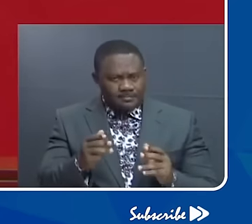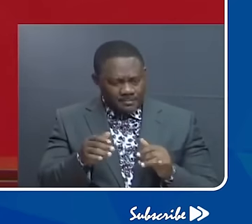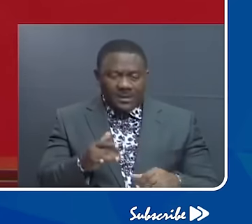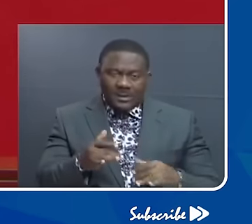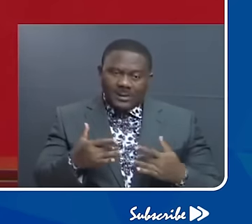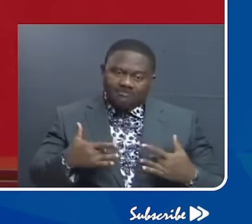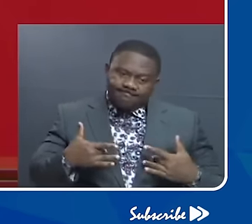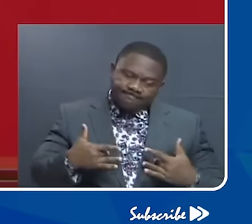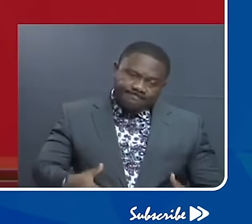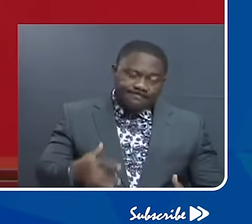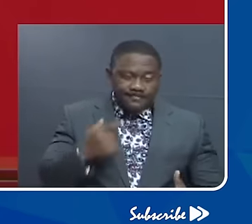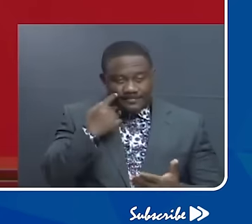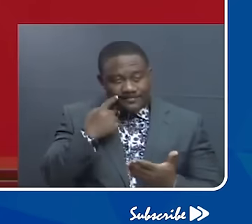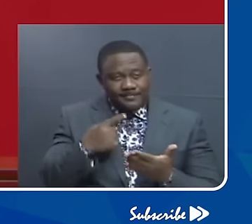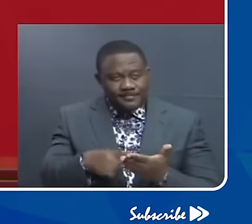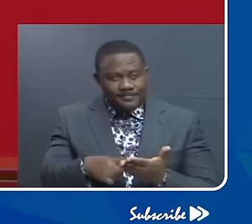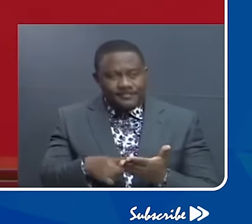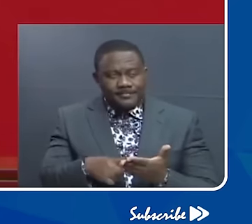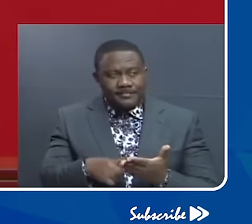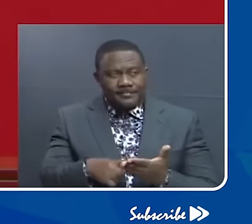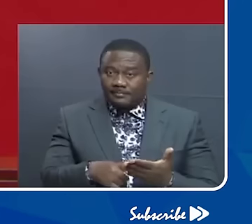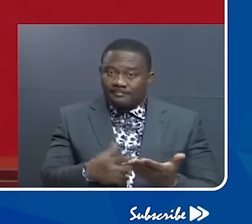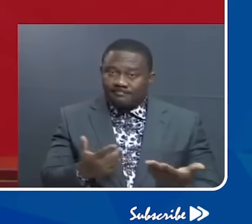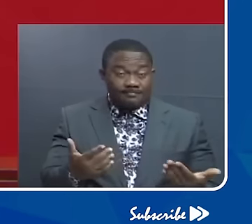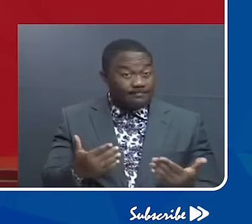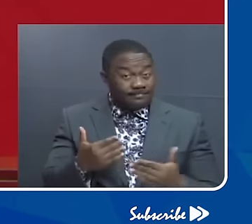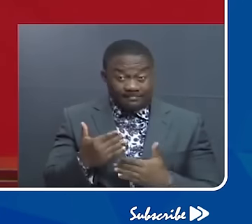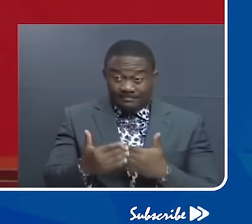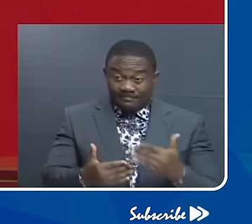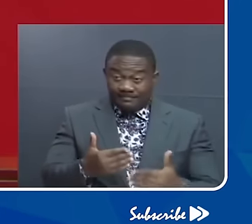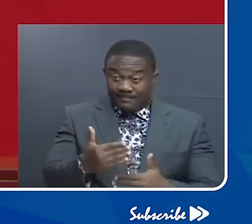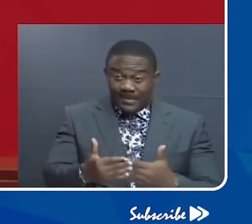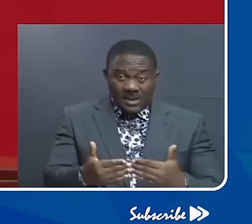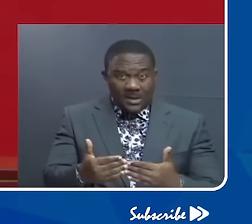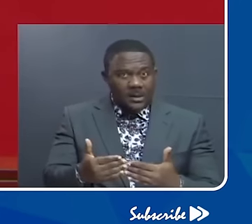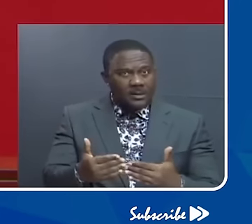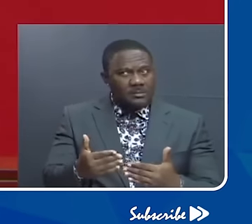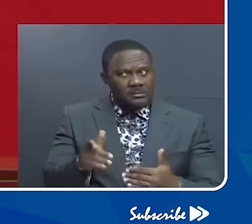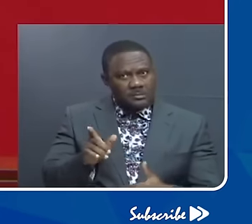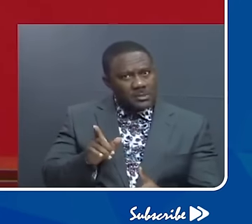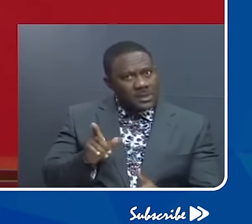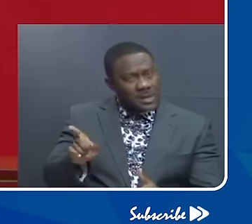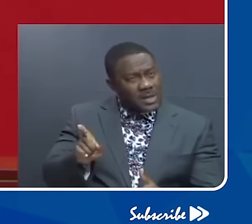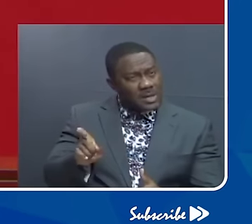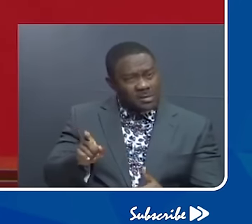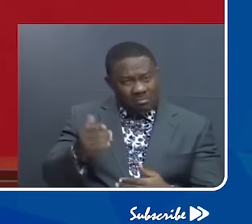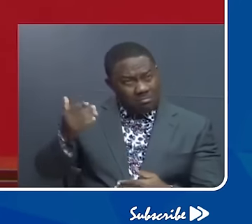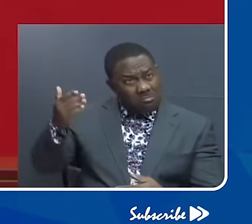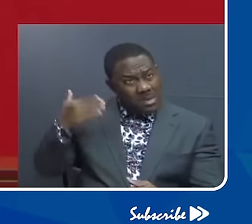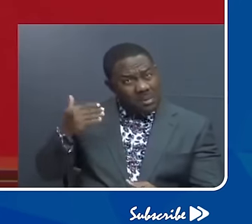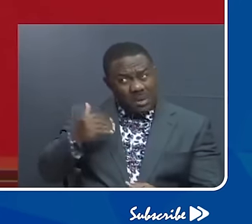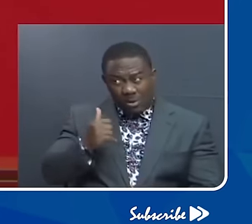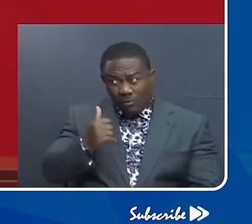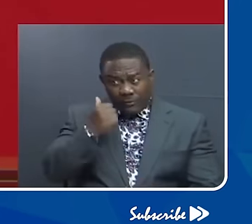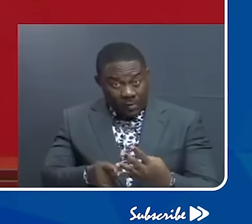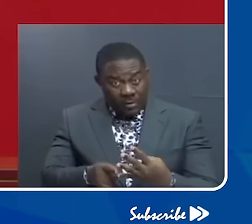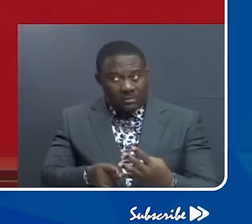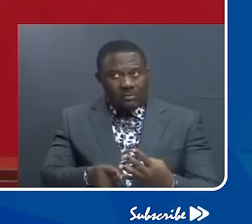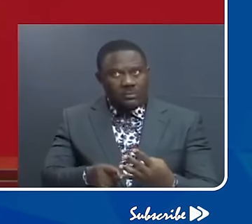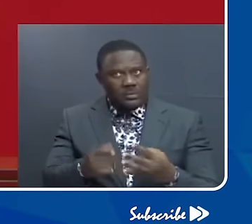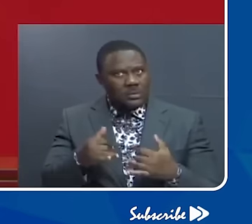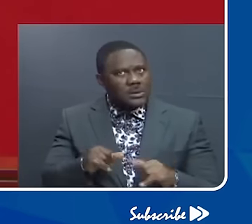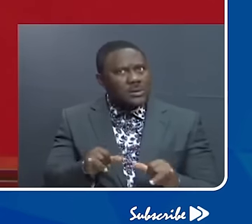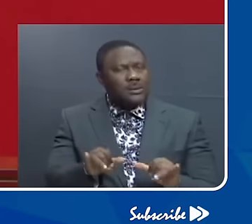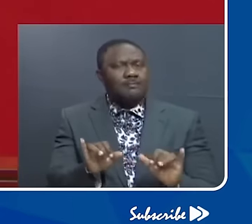note that there has been no progress in rectifying the situation concerning those significant pieces of legislation.